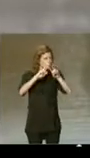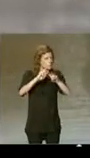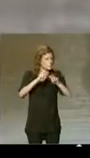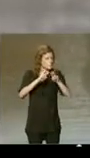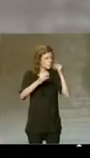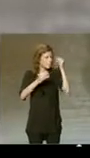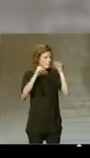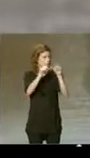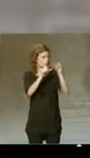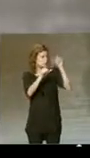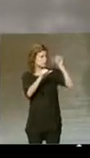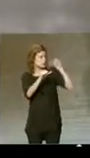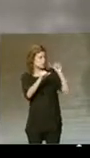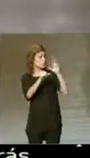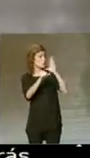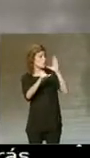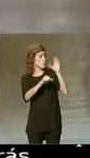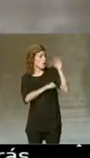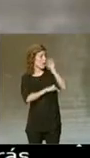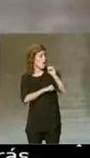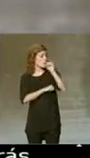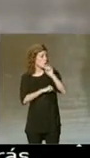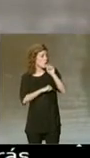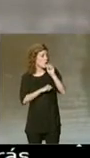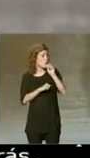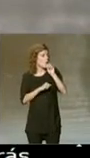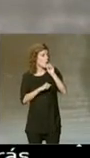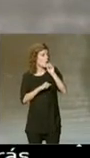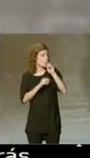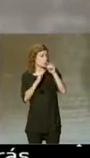And when I look backwards,